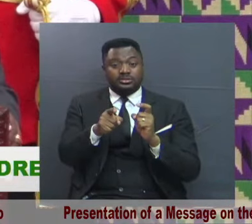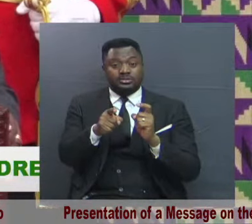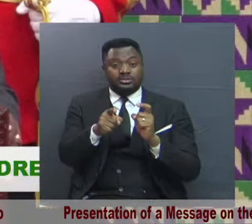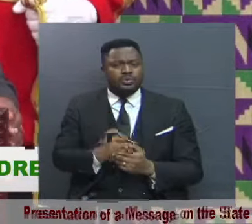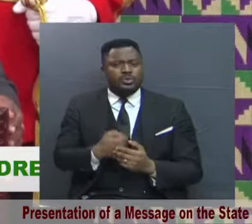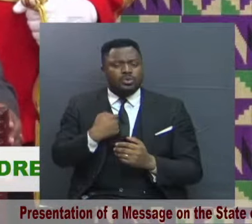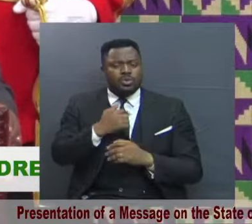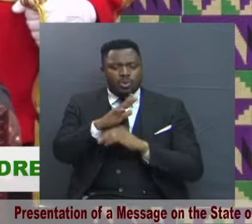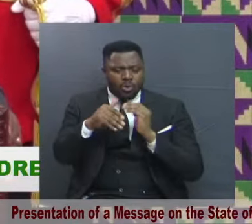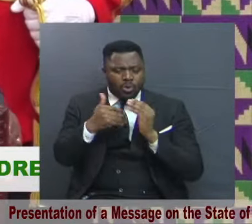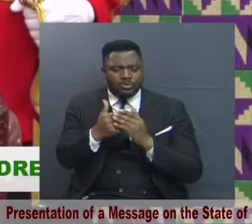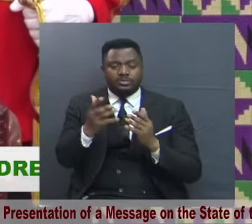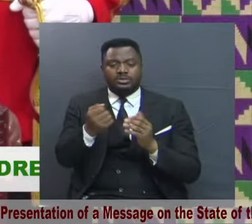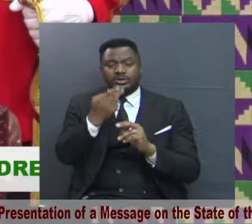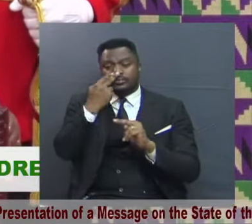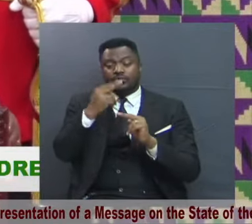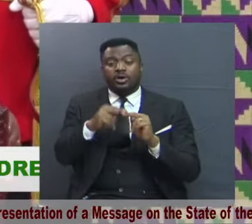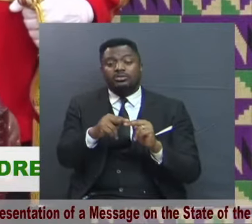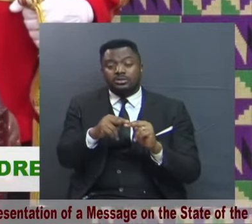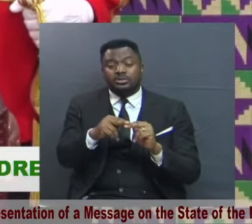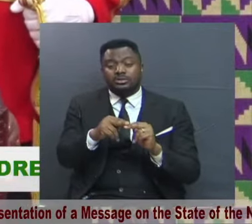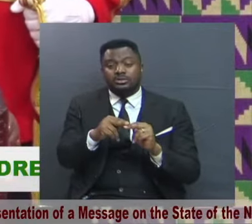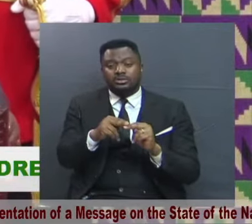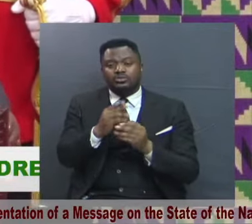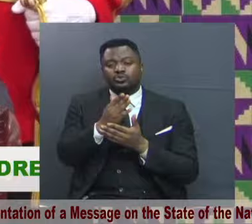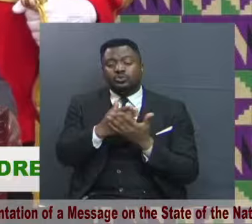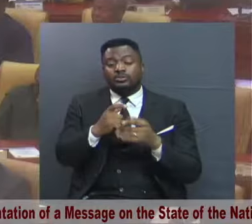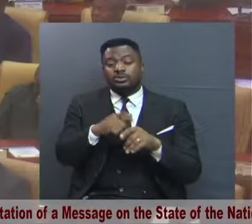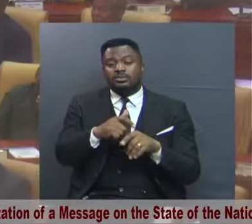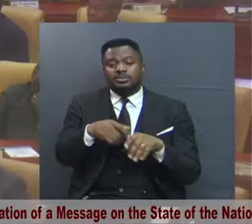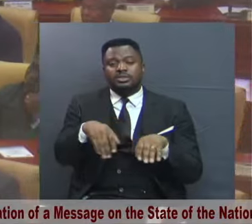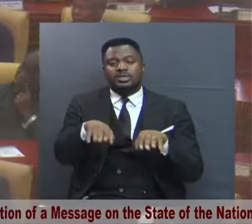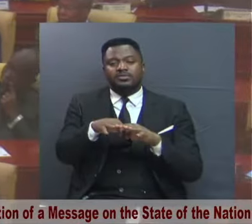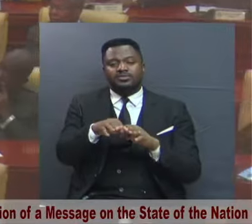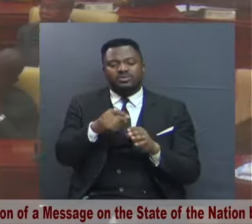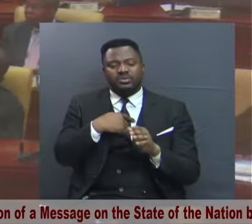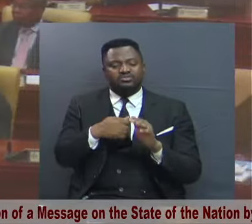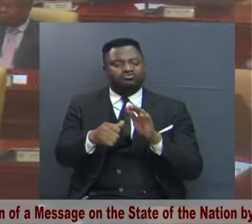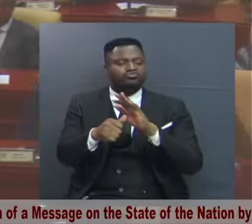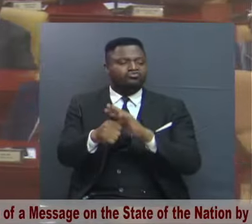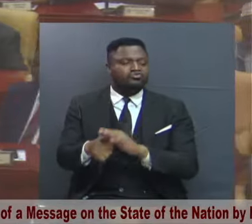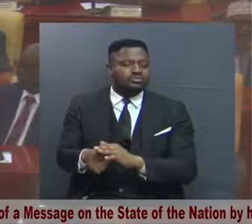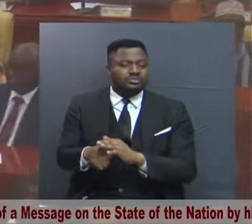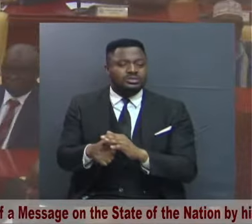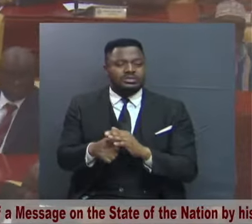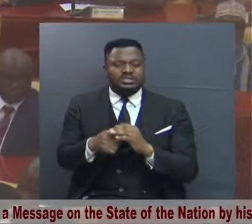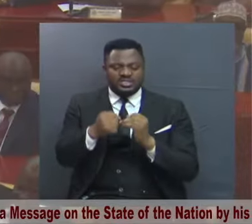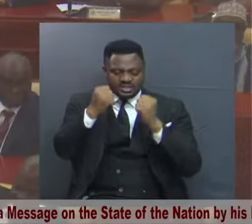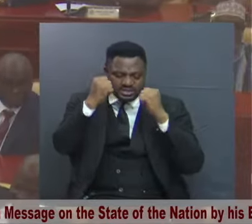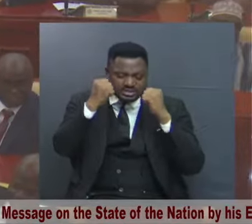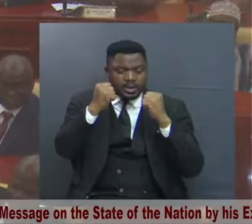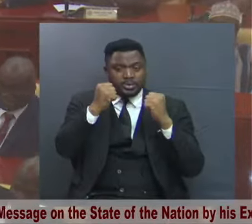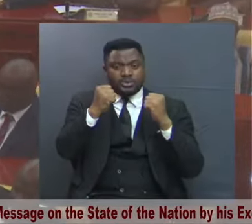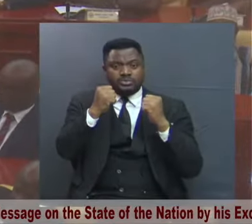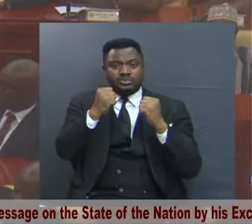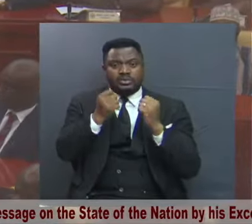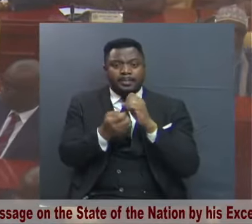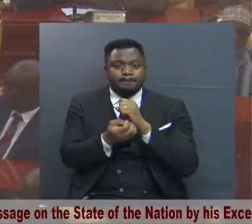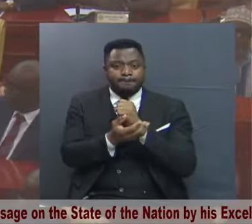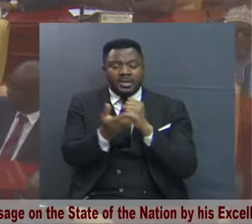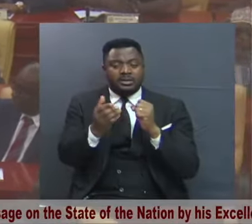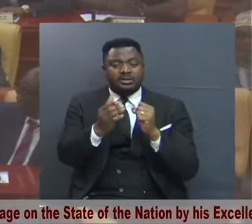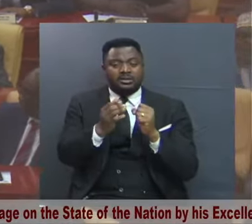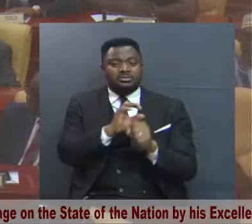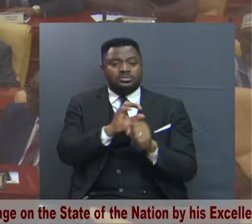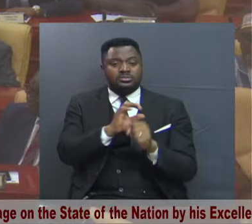we all now take for granted and sometimes even bemoan the vigorous media and Civil